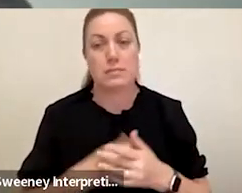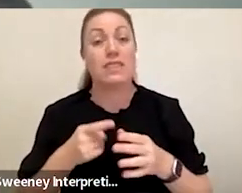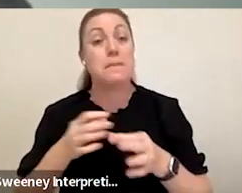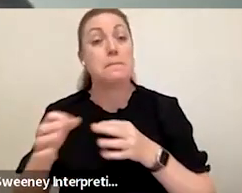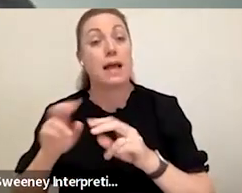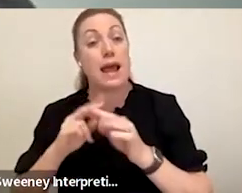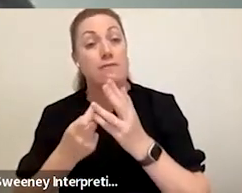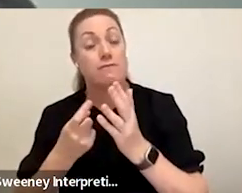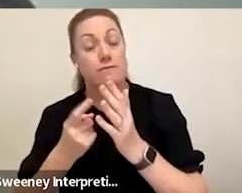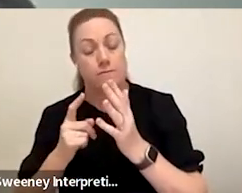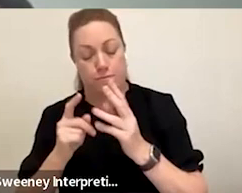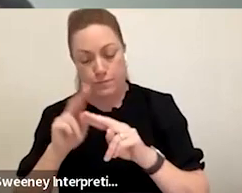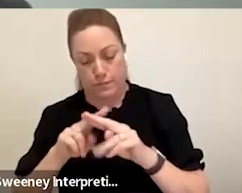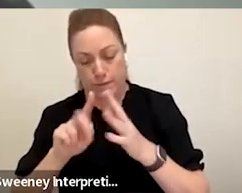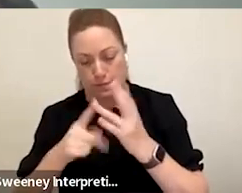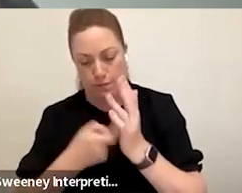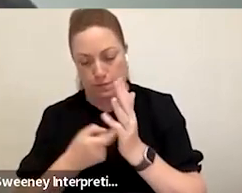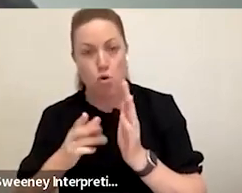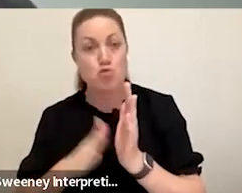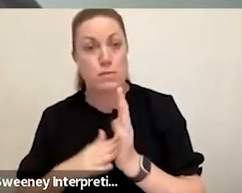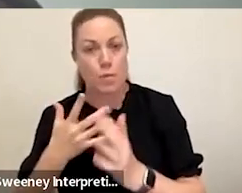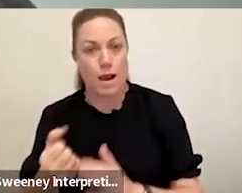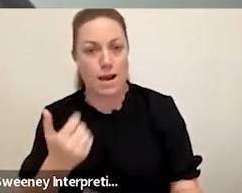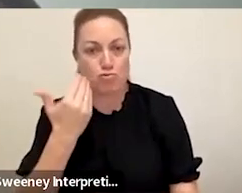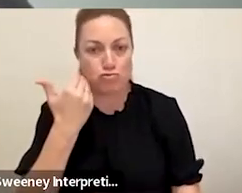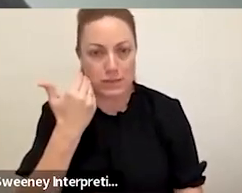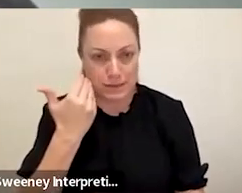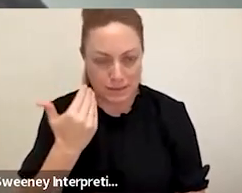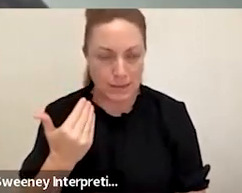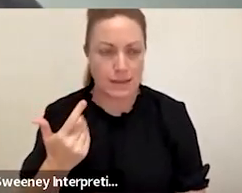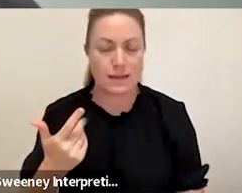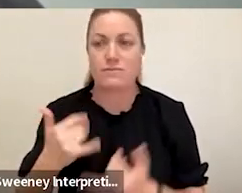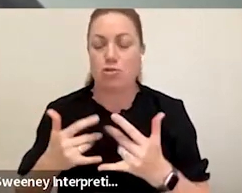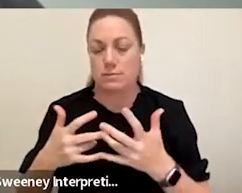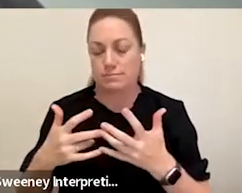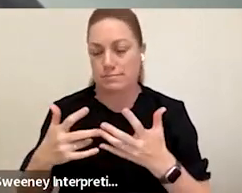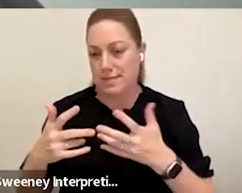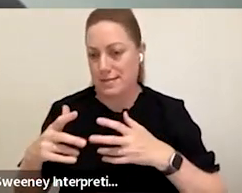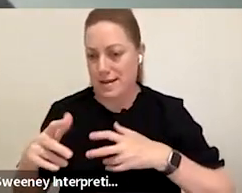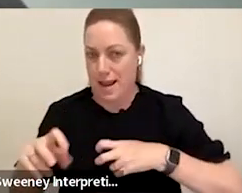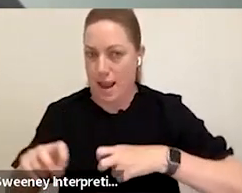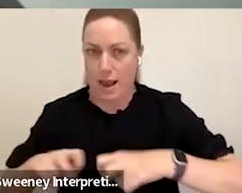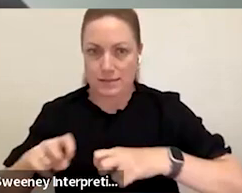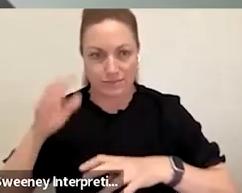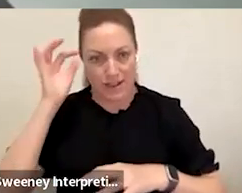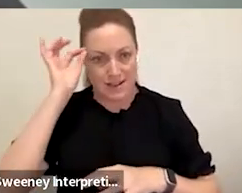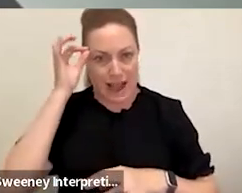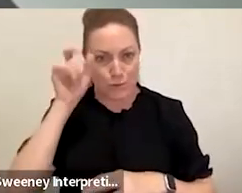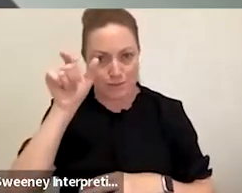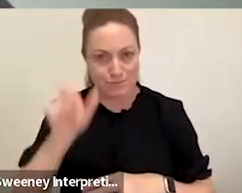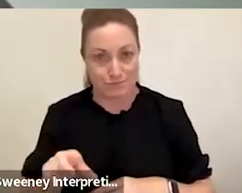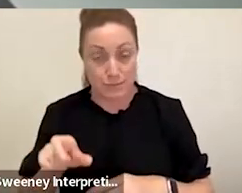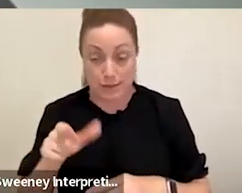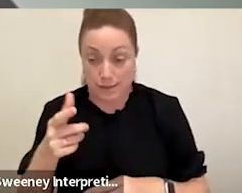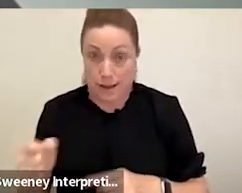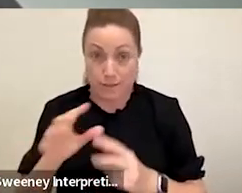very recently from a very active counsellor, actually with counsel, who also lives with disability